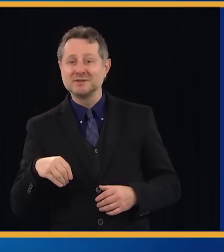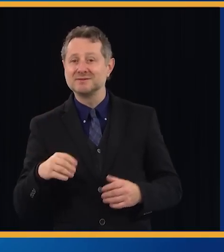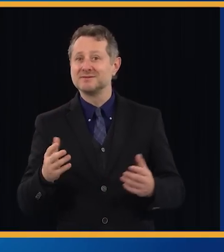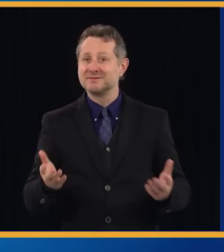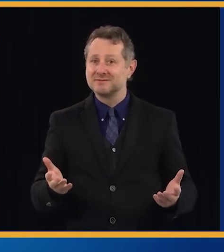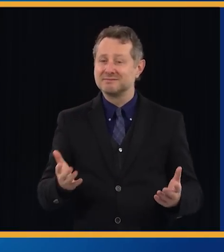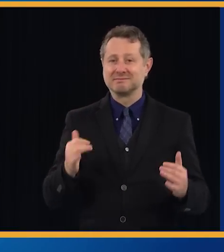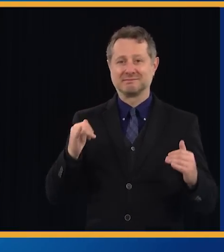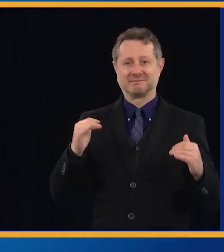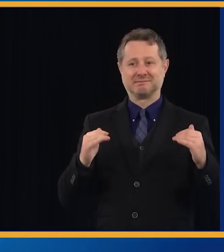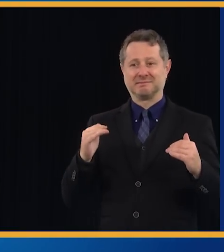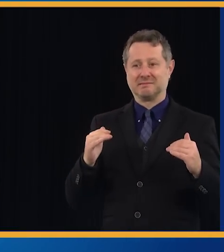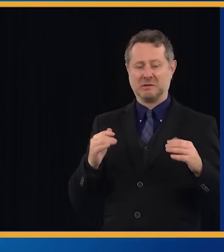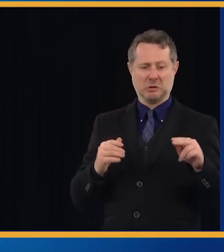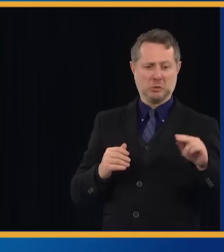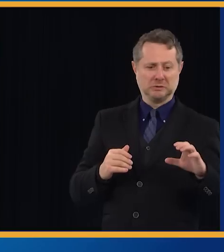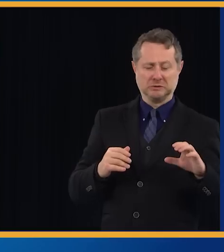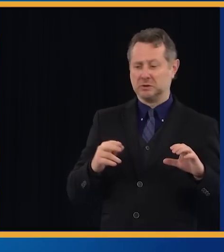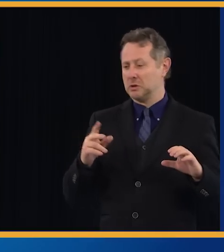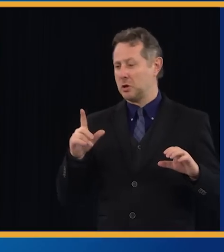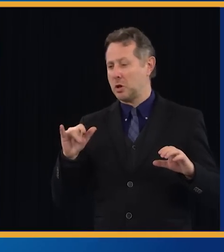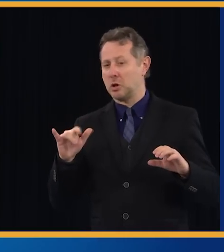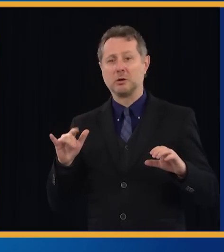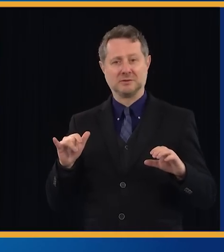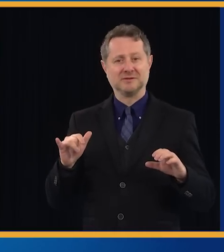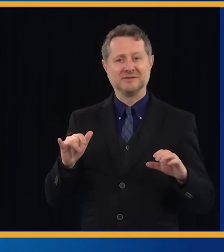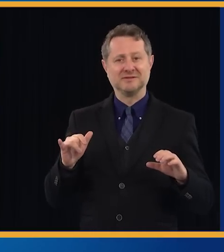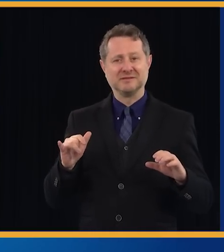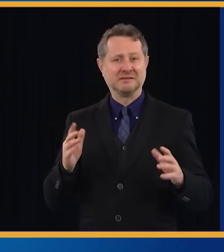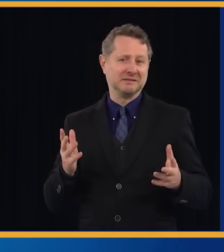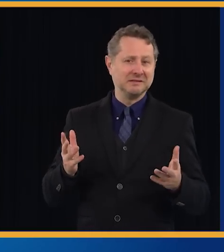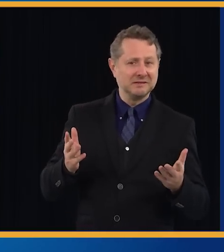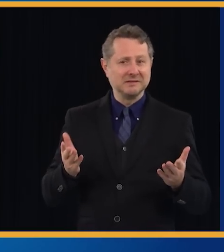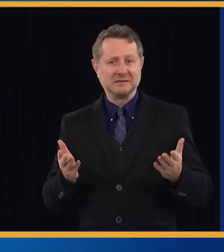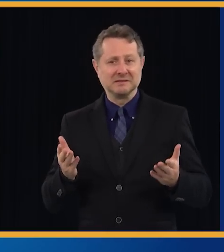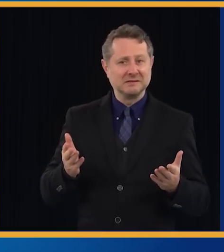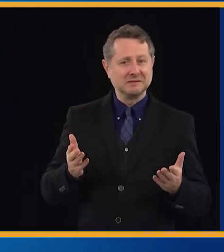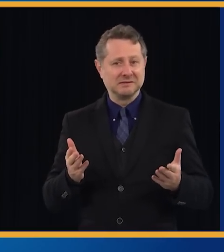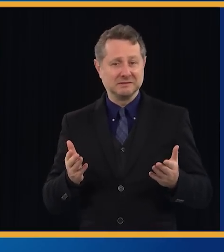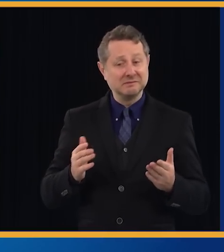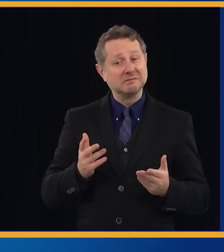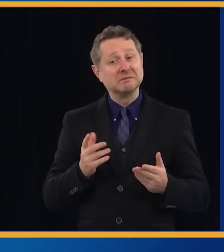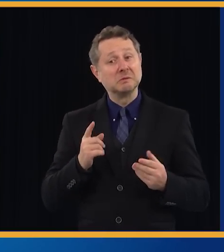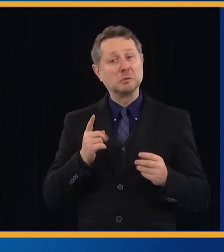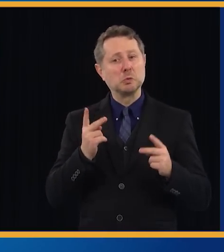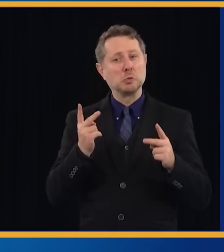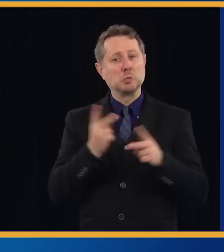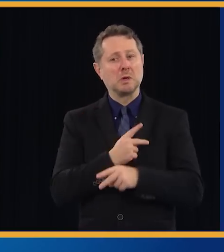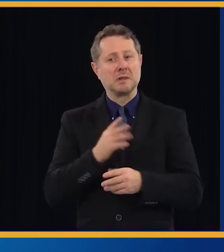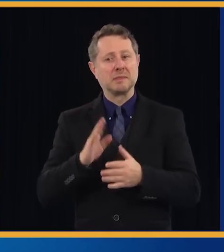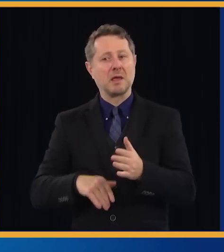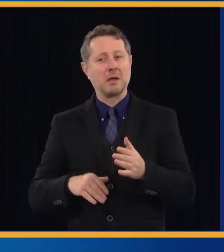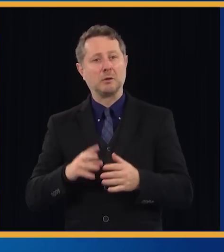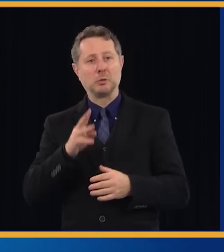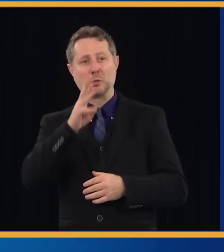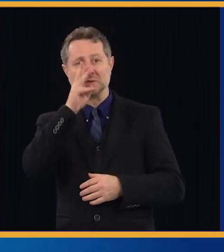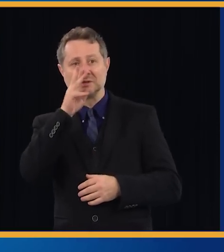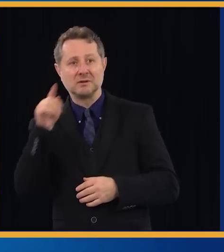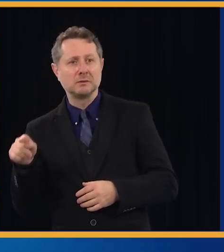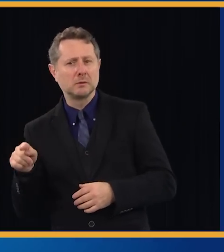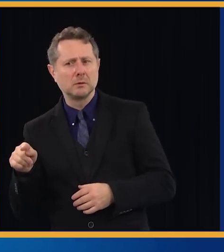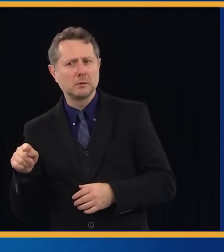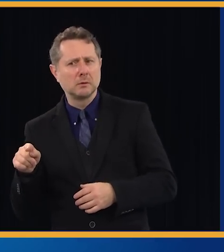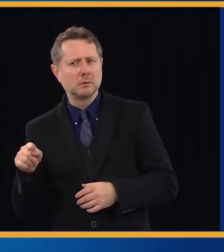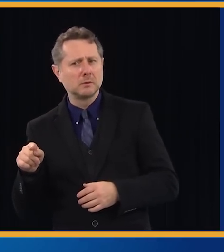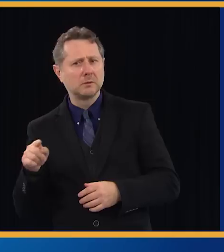York City, and it is significantly worse than Westchester, Rockland. We've been talking about Westchester,